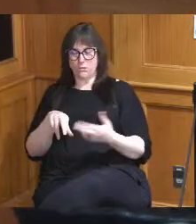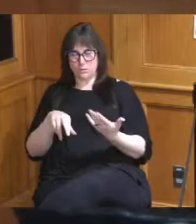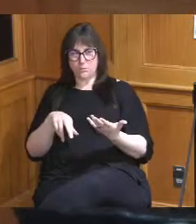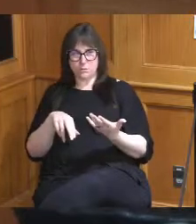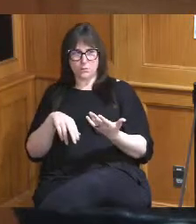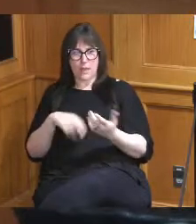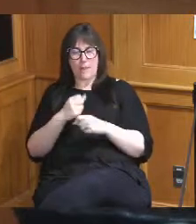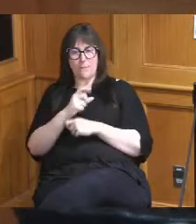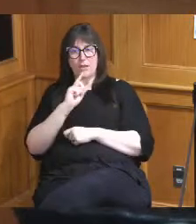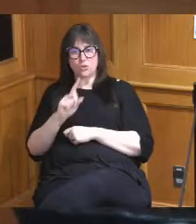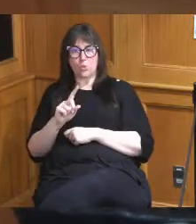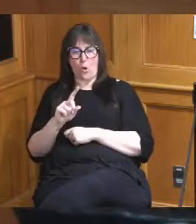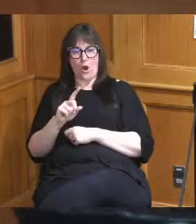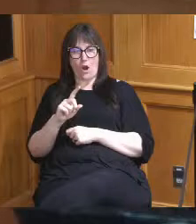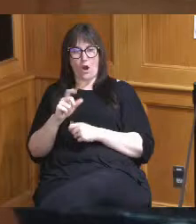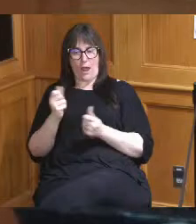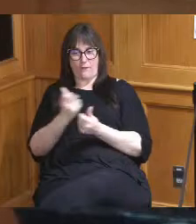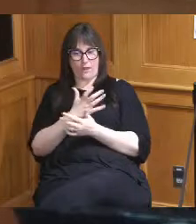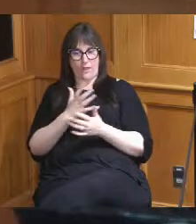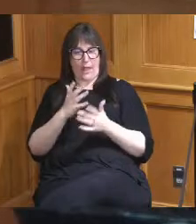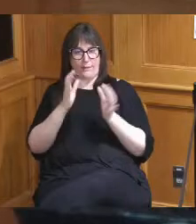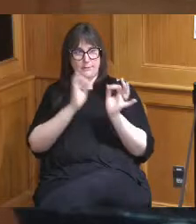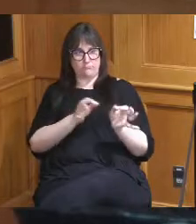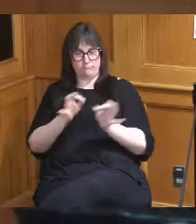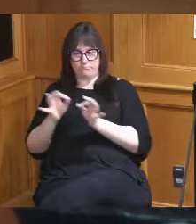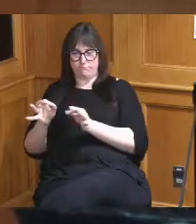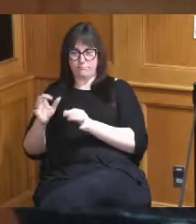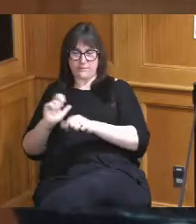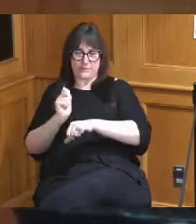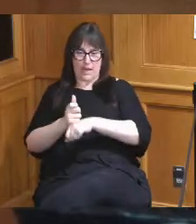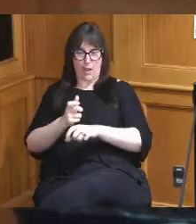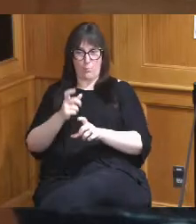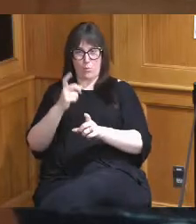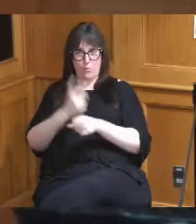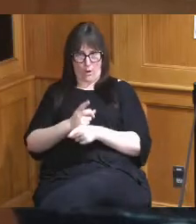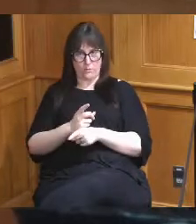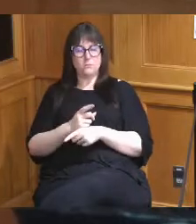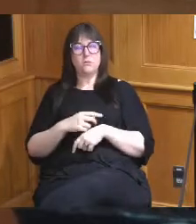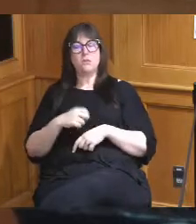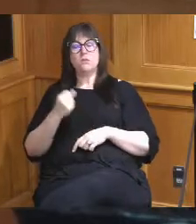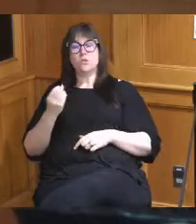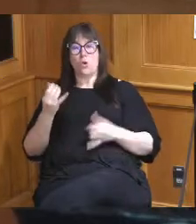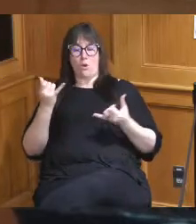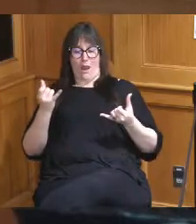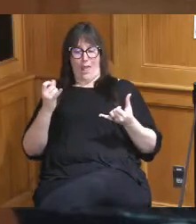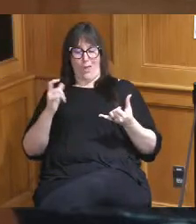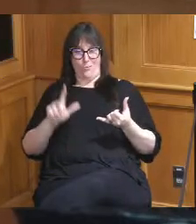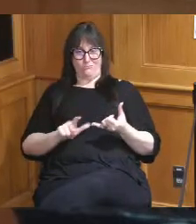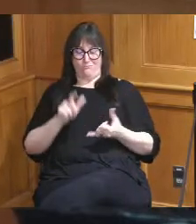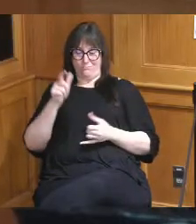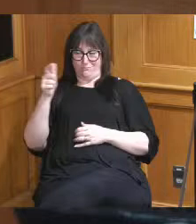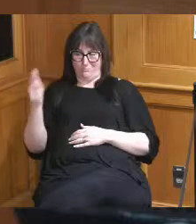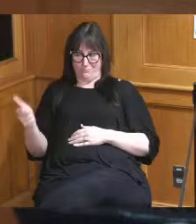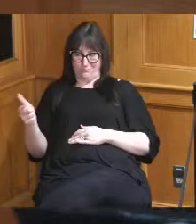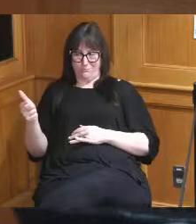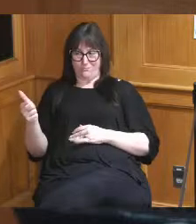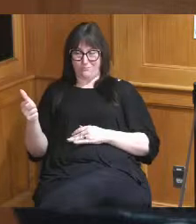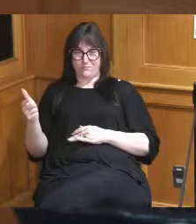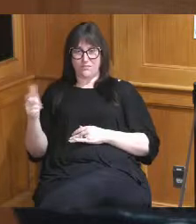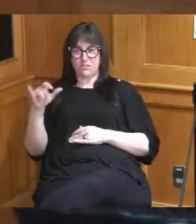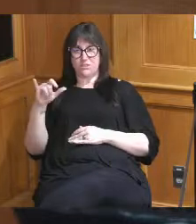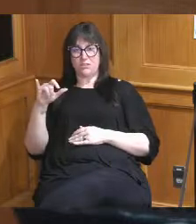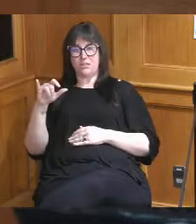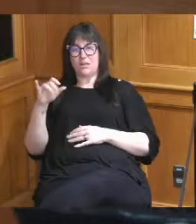and not be done prior to that information being part of the context. With that being said, I'm going to go ahead and turn it over to the Job and Family